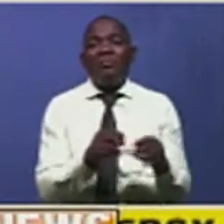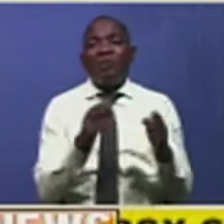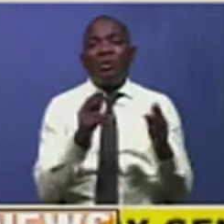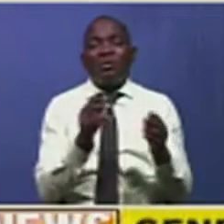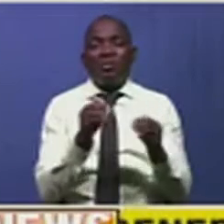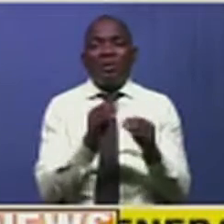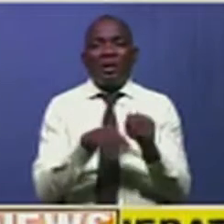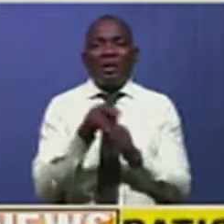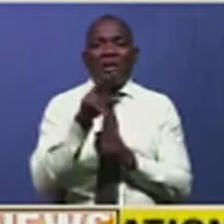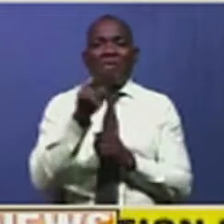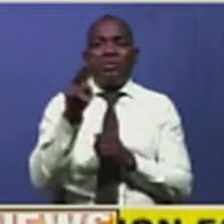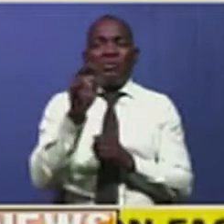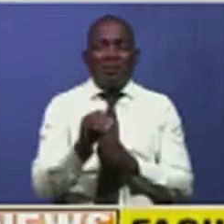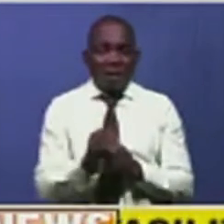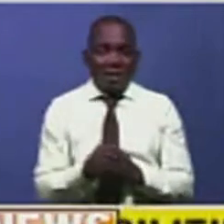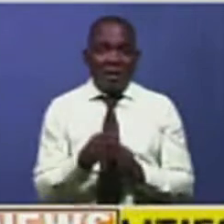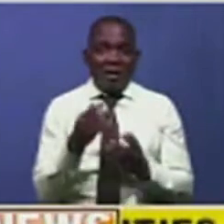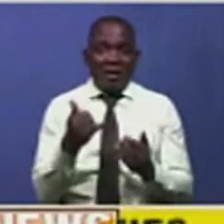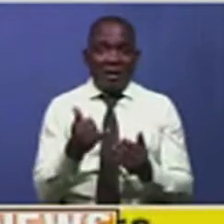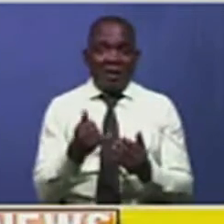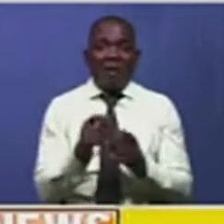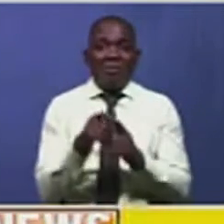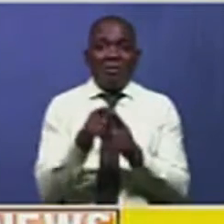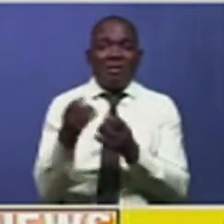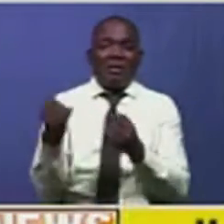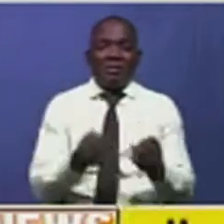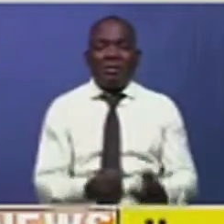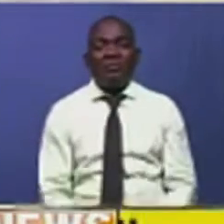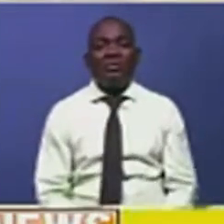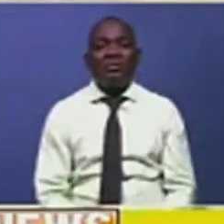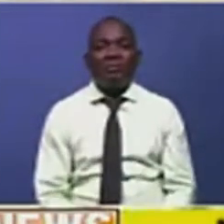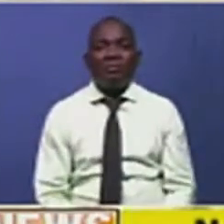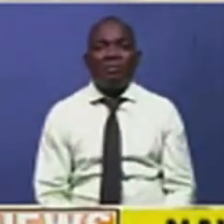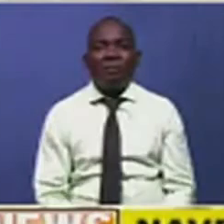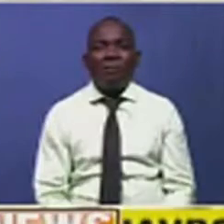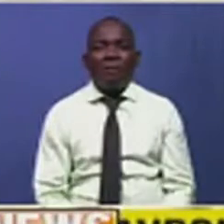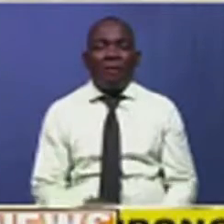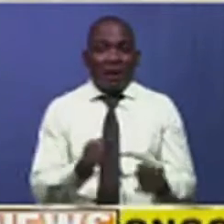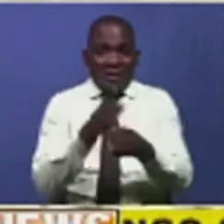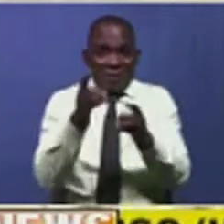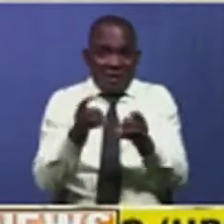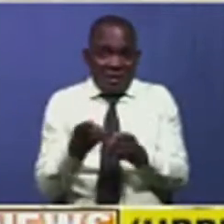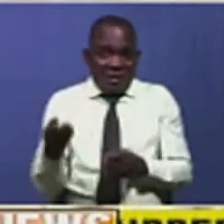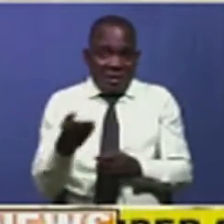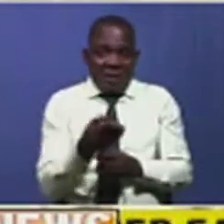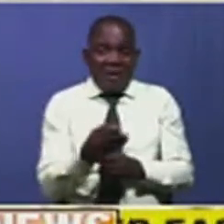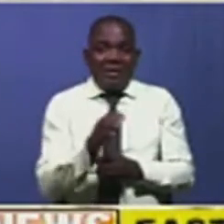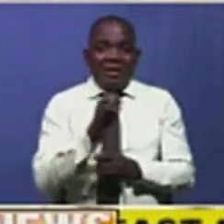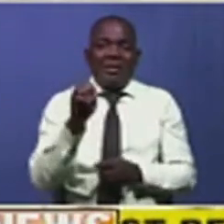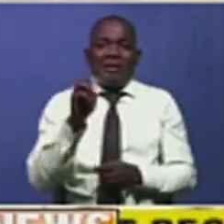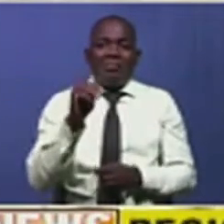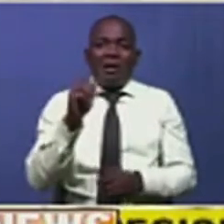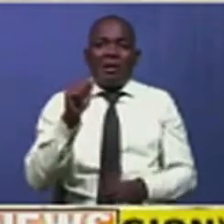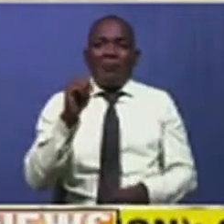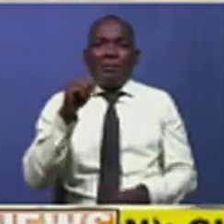to 32% of the current maize imports. The districts are East Mampusi, West